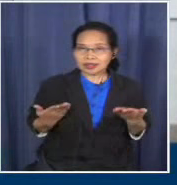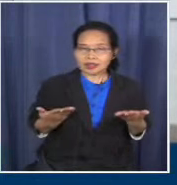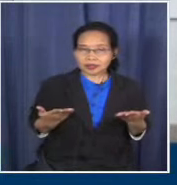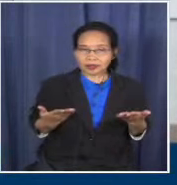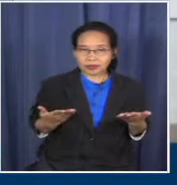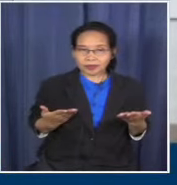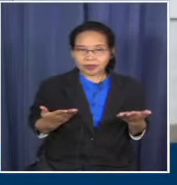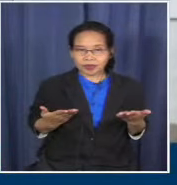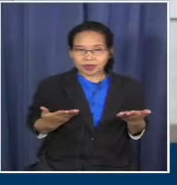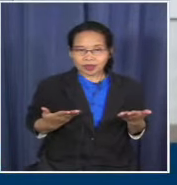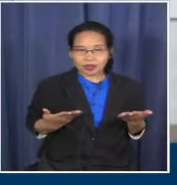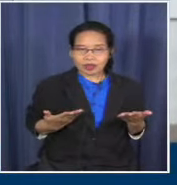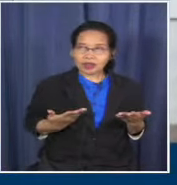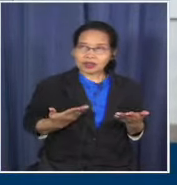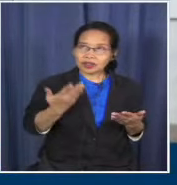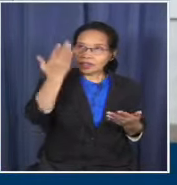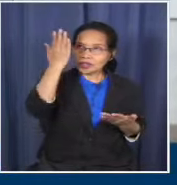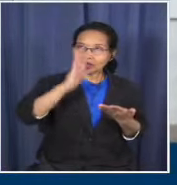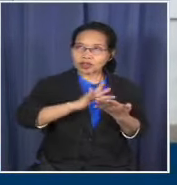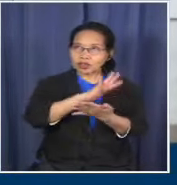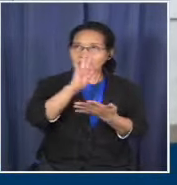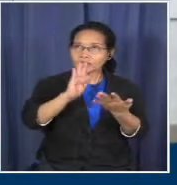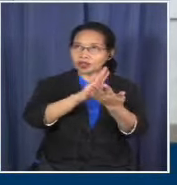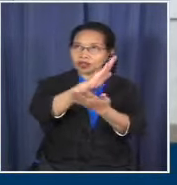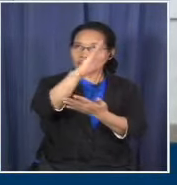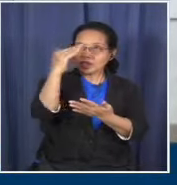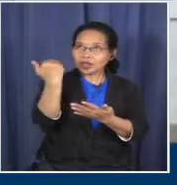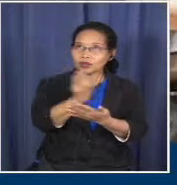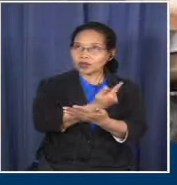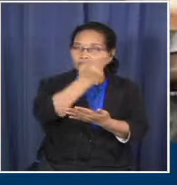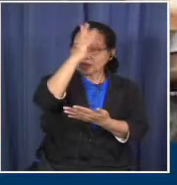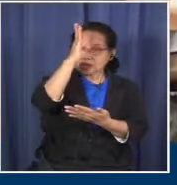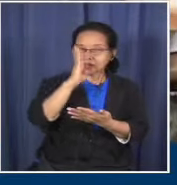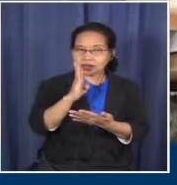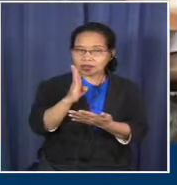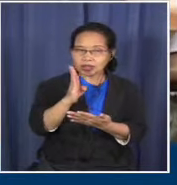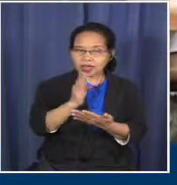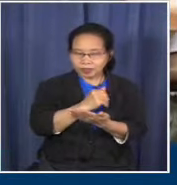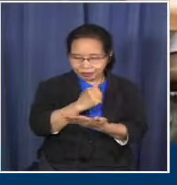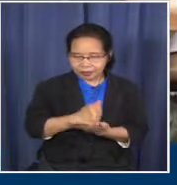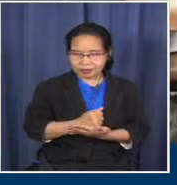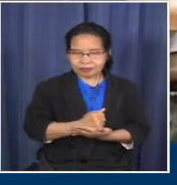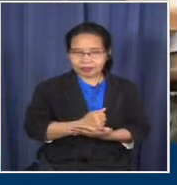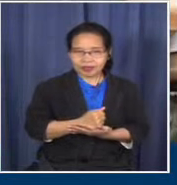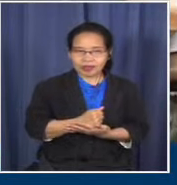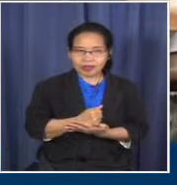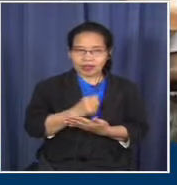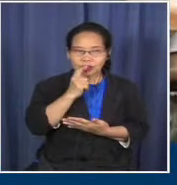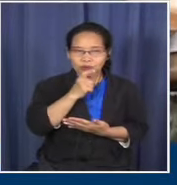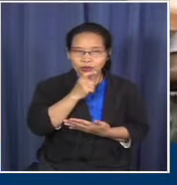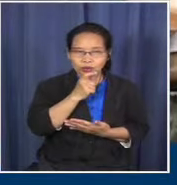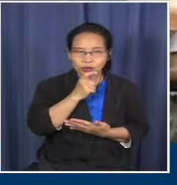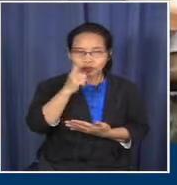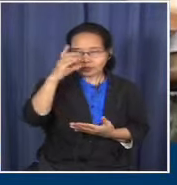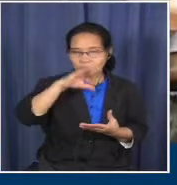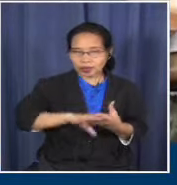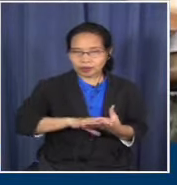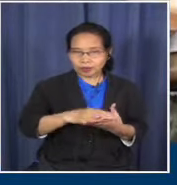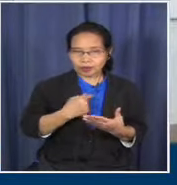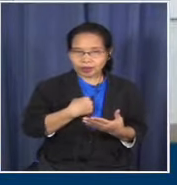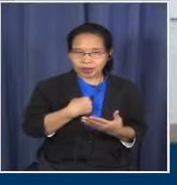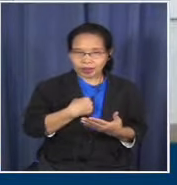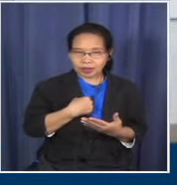it came from the one who knows everything that exists, to his glory and to the glory of our God.